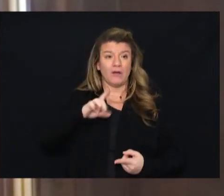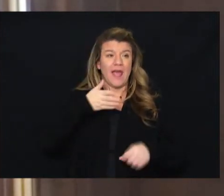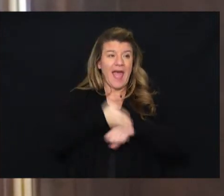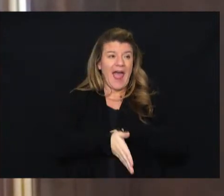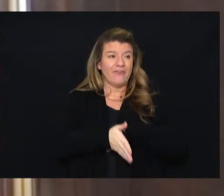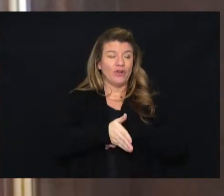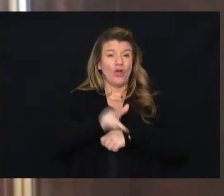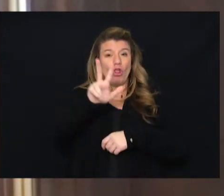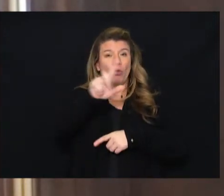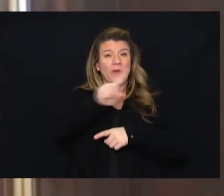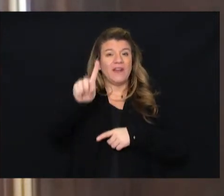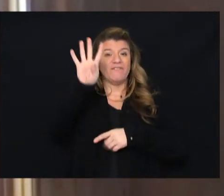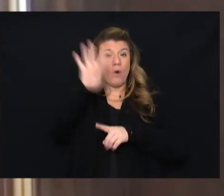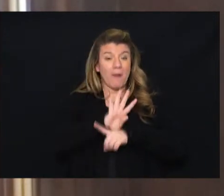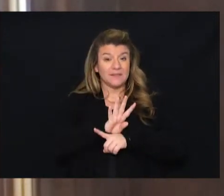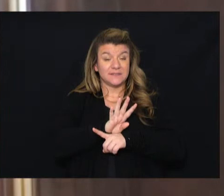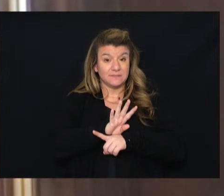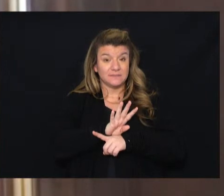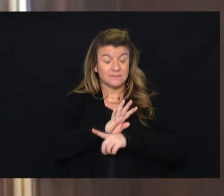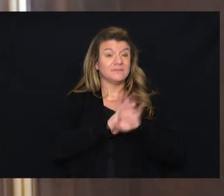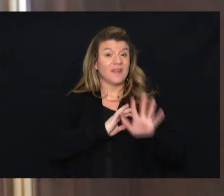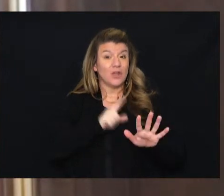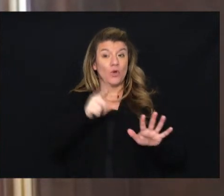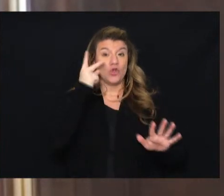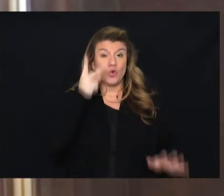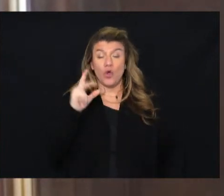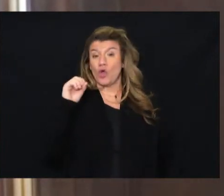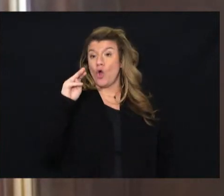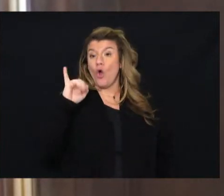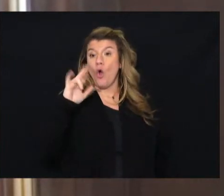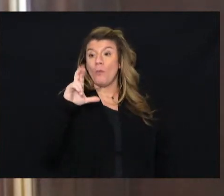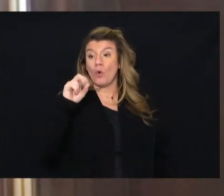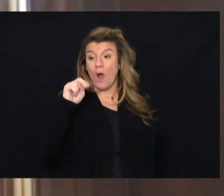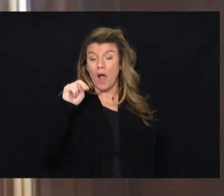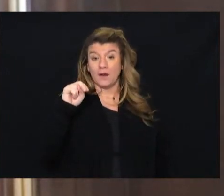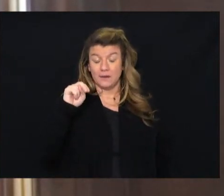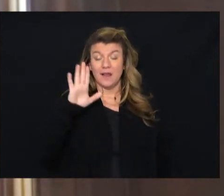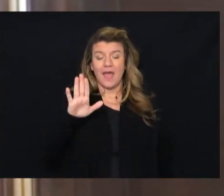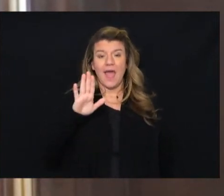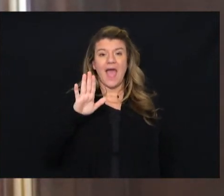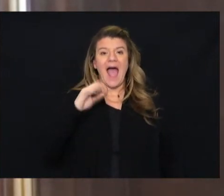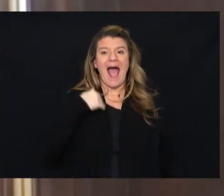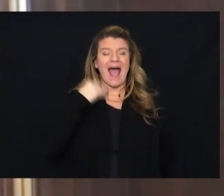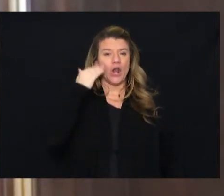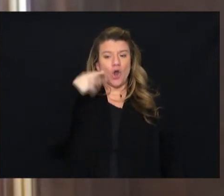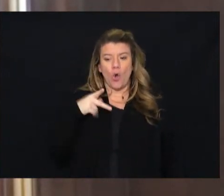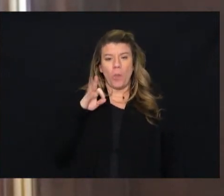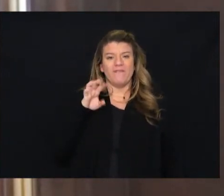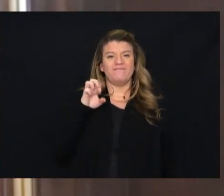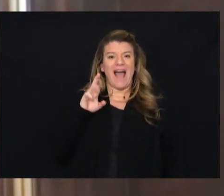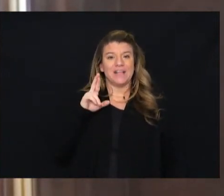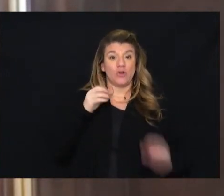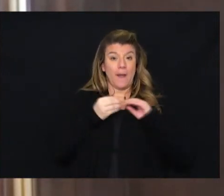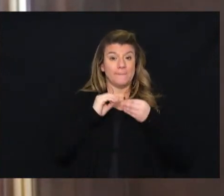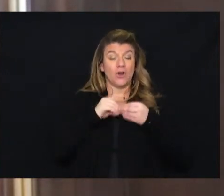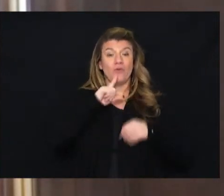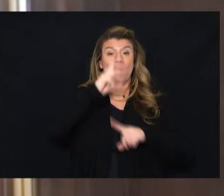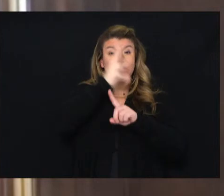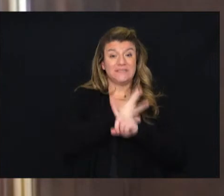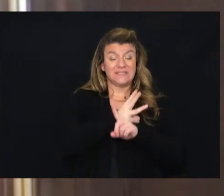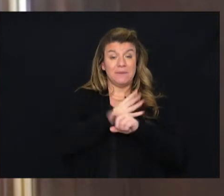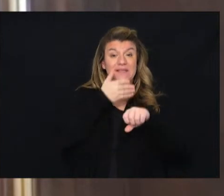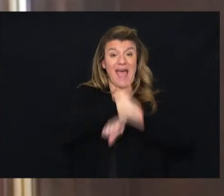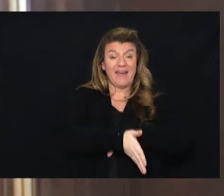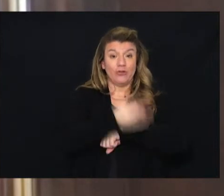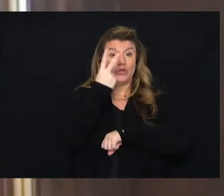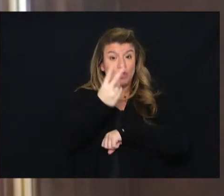about 3 to 4 months. And when you look at Omicron, and I'll quote the Pfizer numbers, if you're 6 months after your